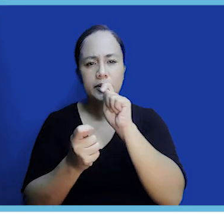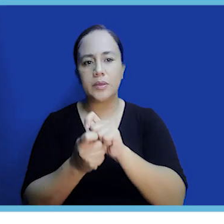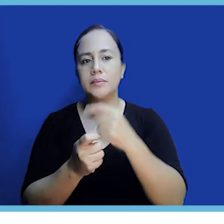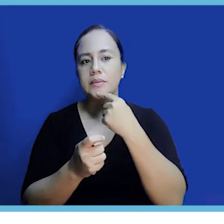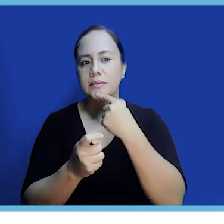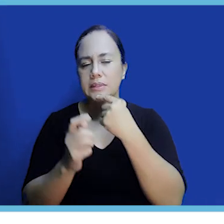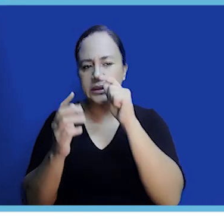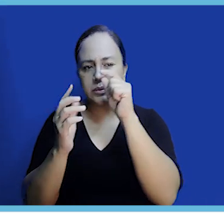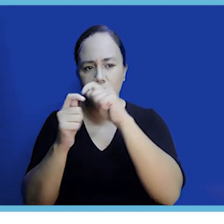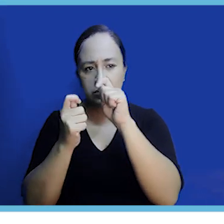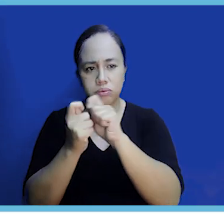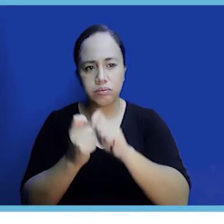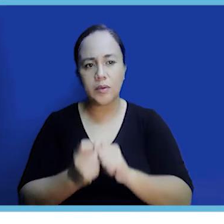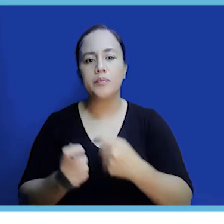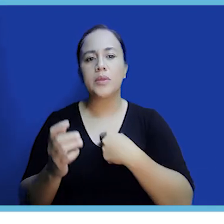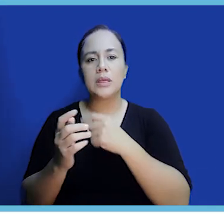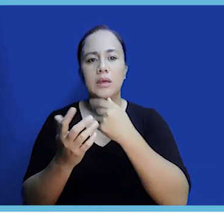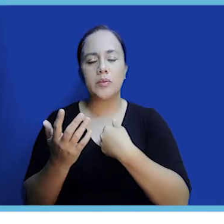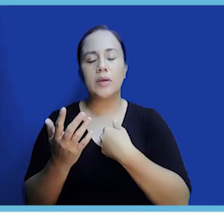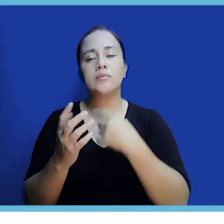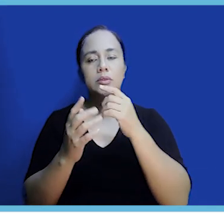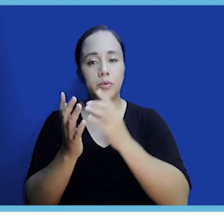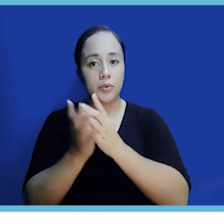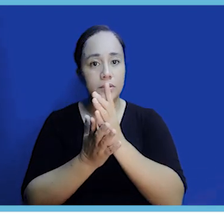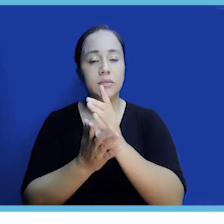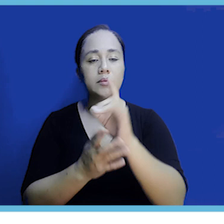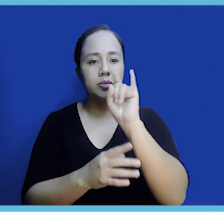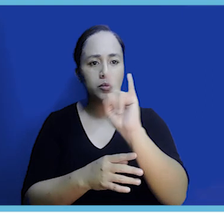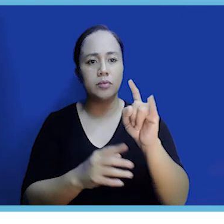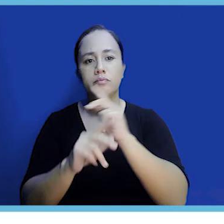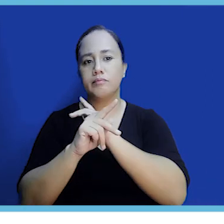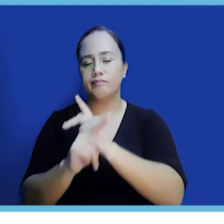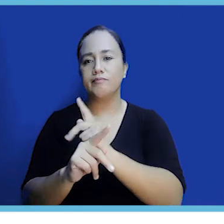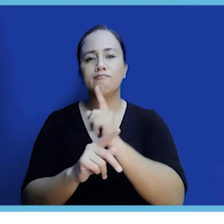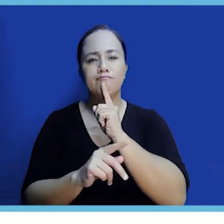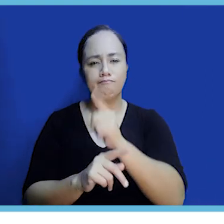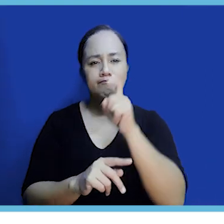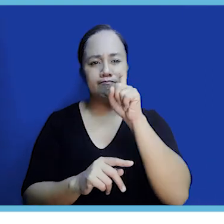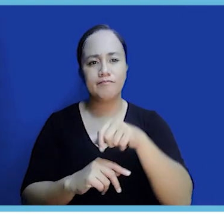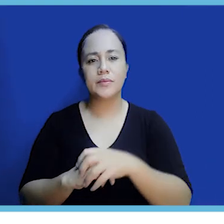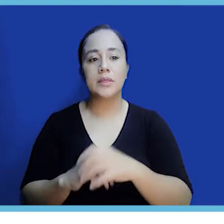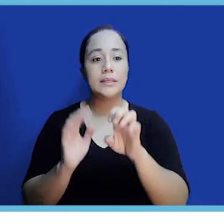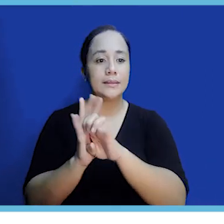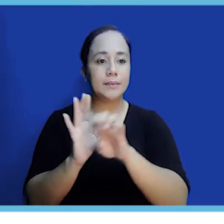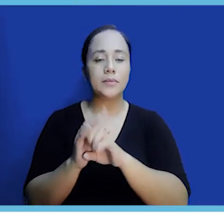terms of specifically mentioning them and concrete measures that their rights are promoted, protected, and